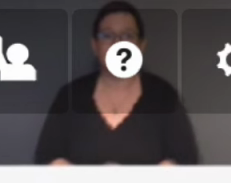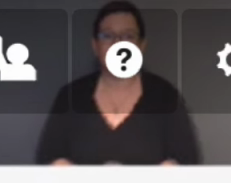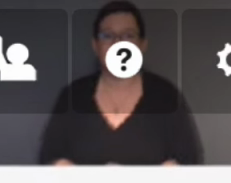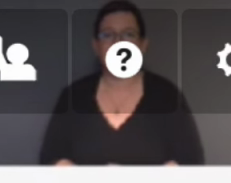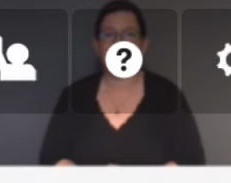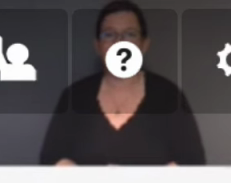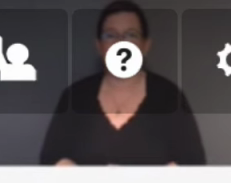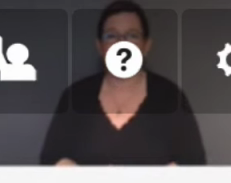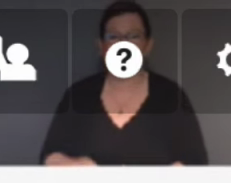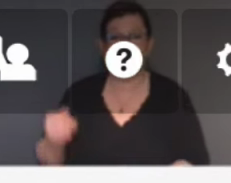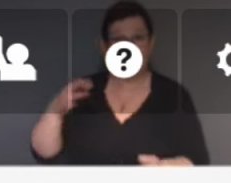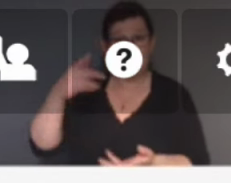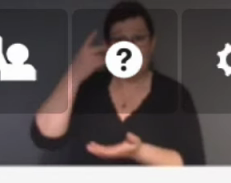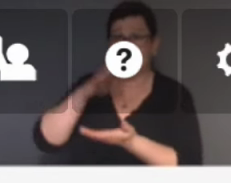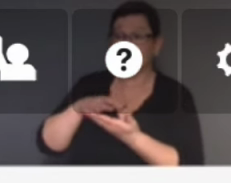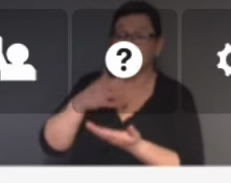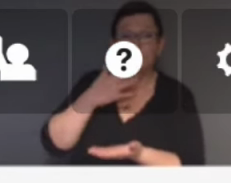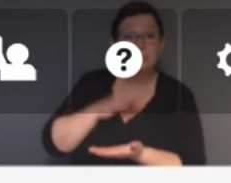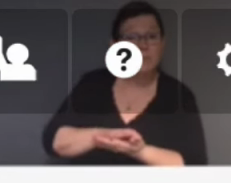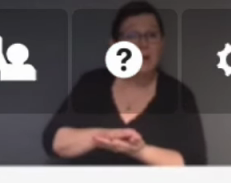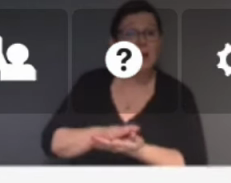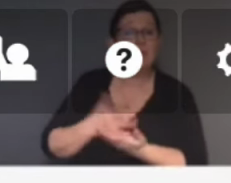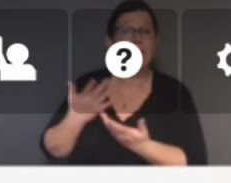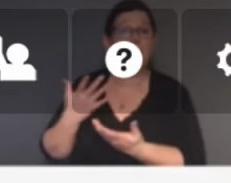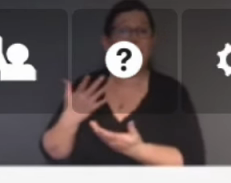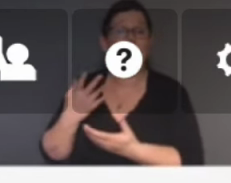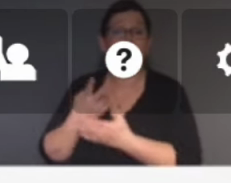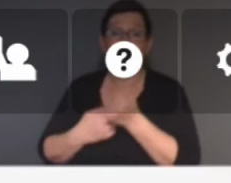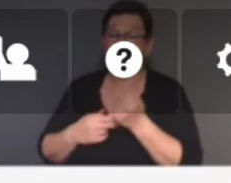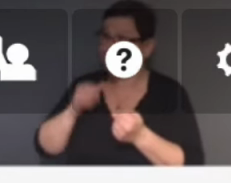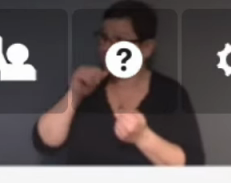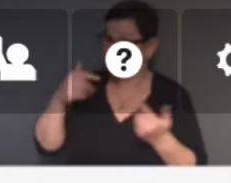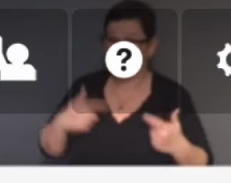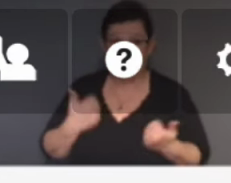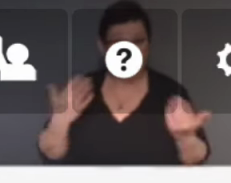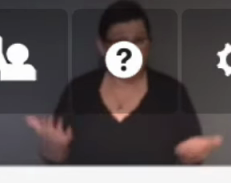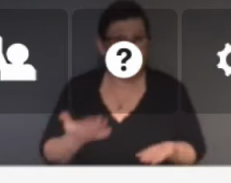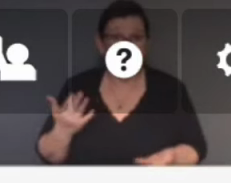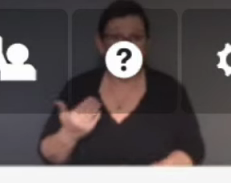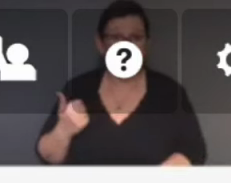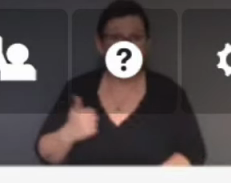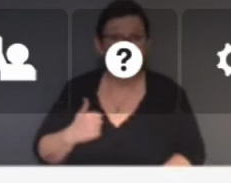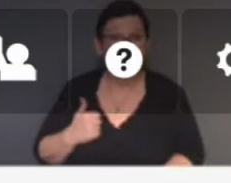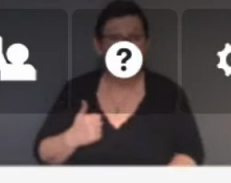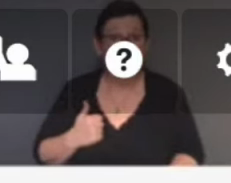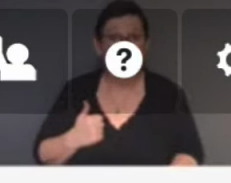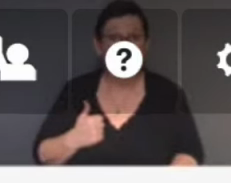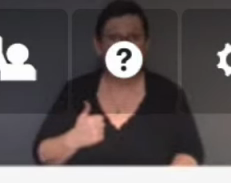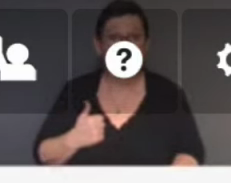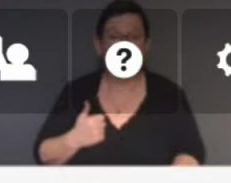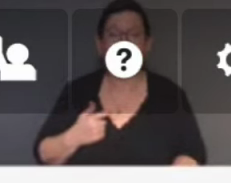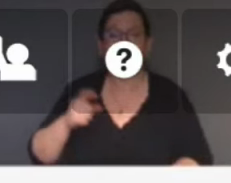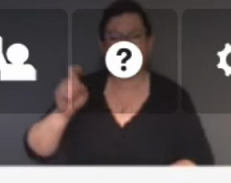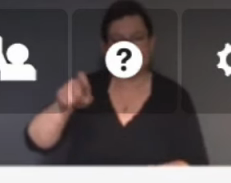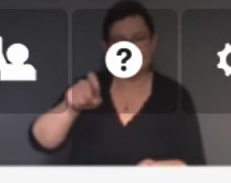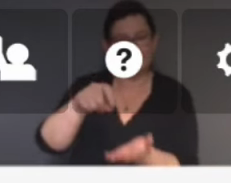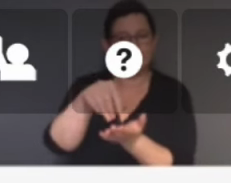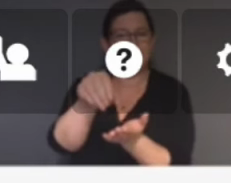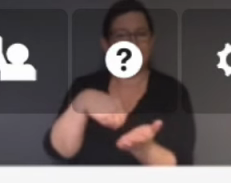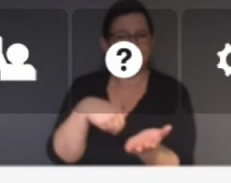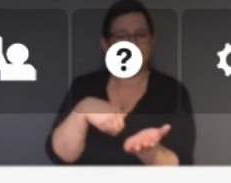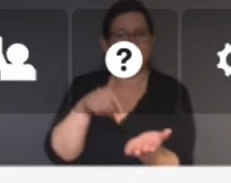out Form CTB9, titled Income of Non-Resident Spouse or Common Law